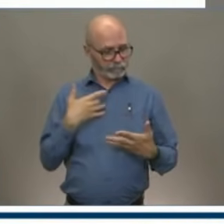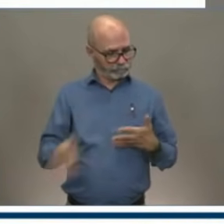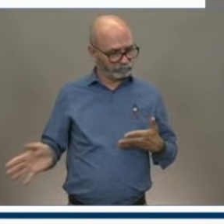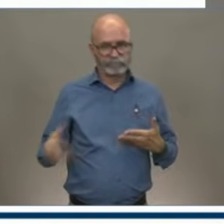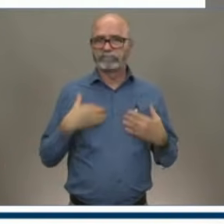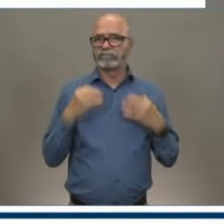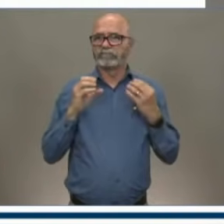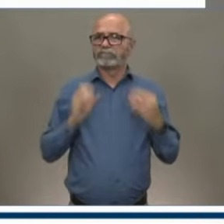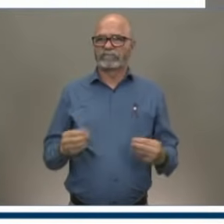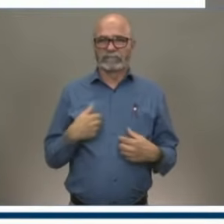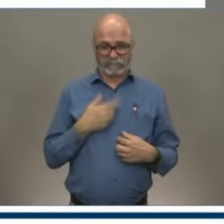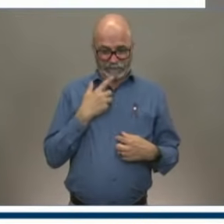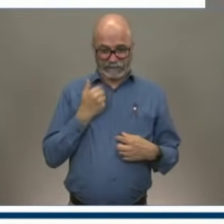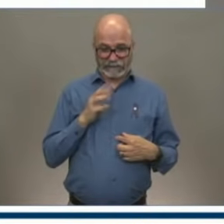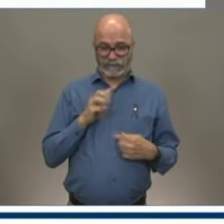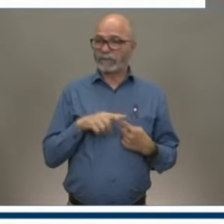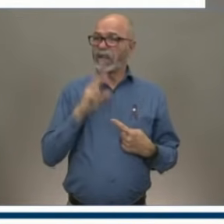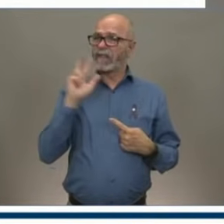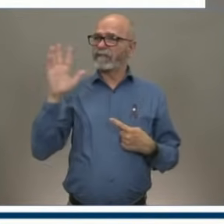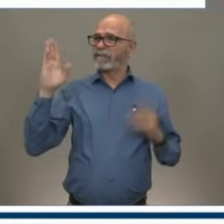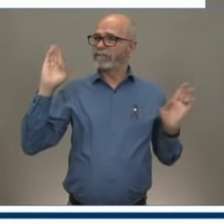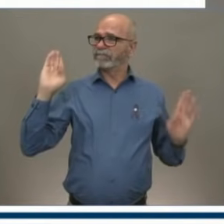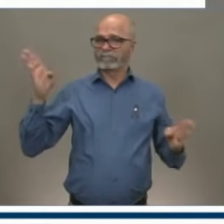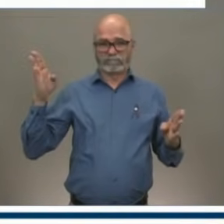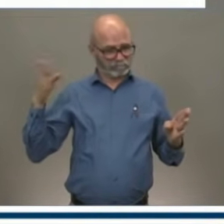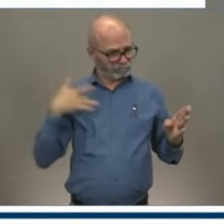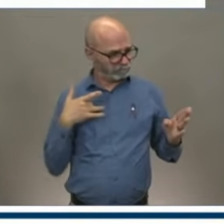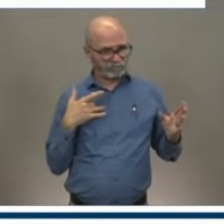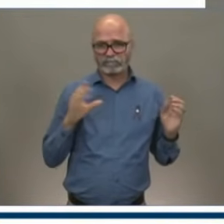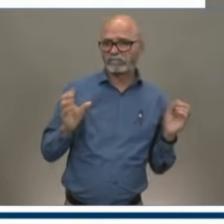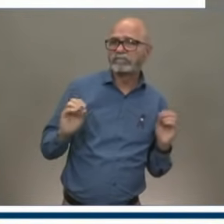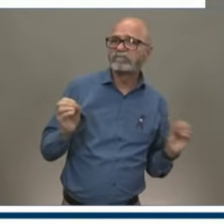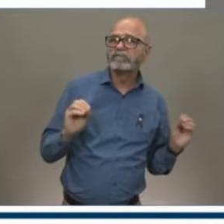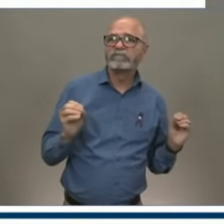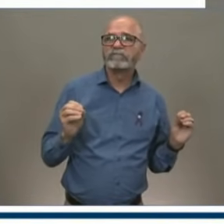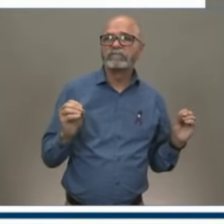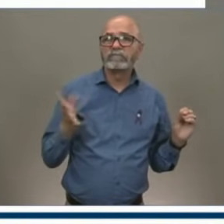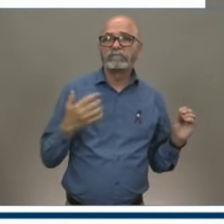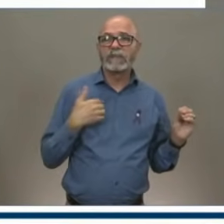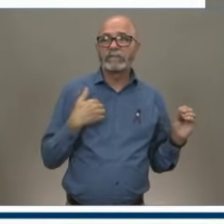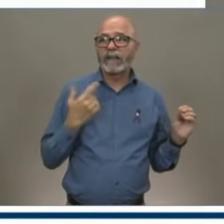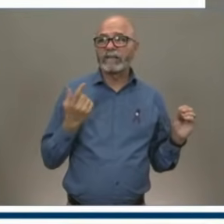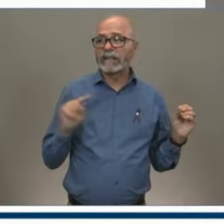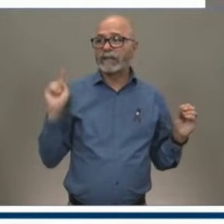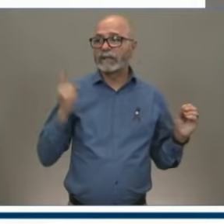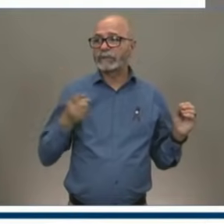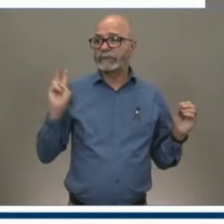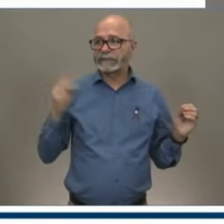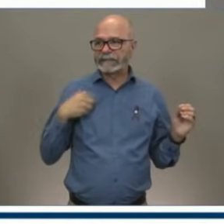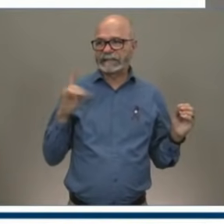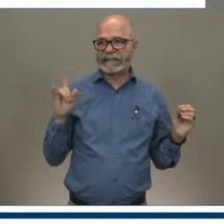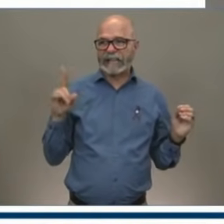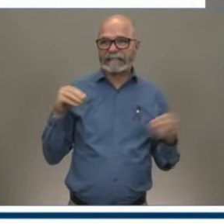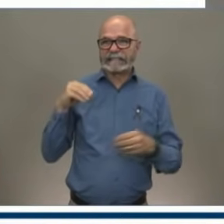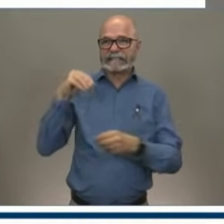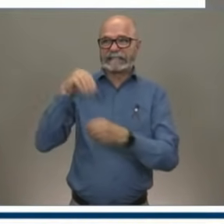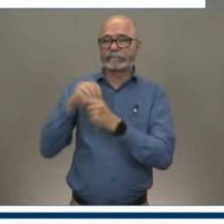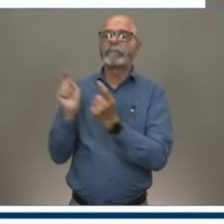35 years old, if you've been to an indoor social gathering in the last 2 weeks, especially if it was over the gathering